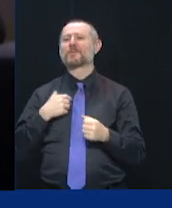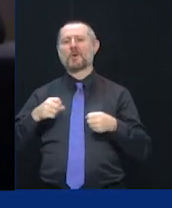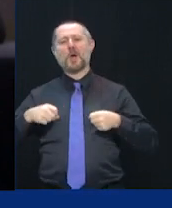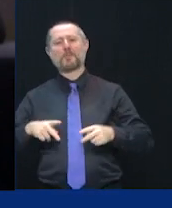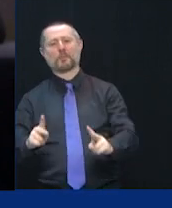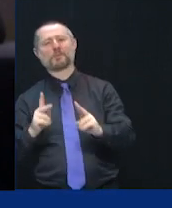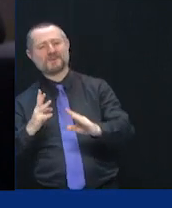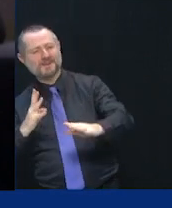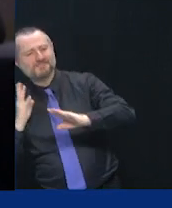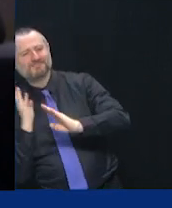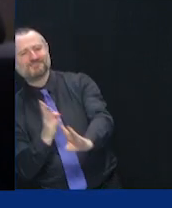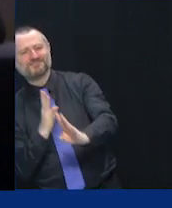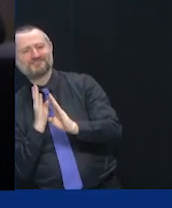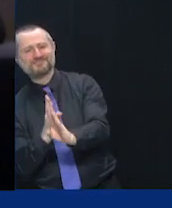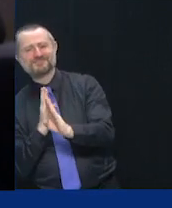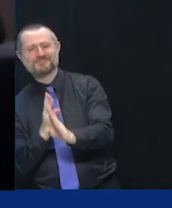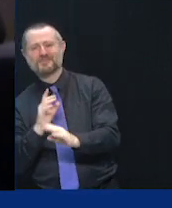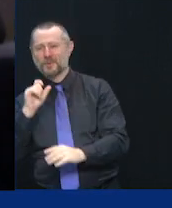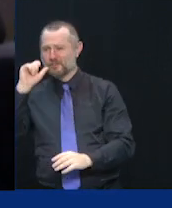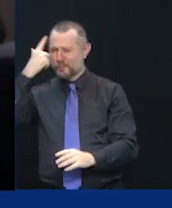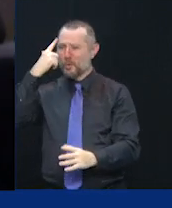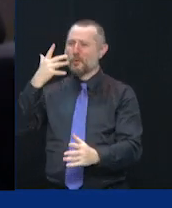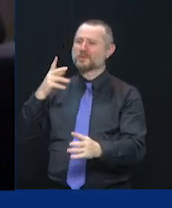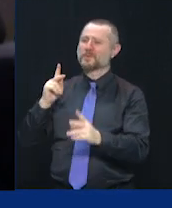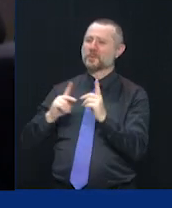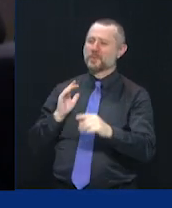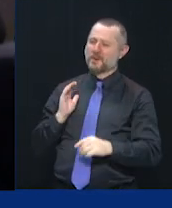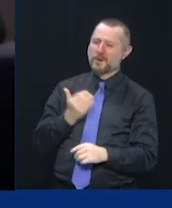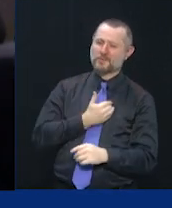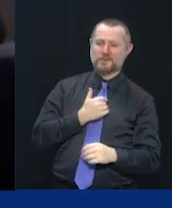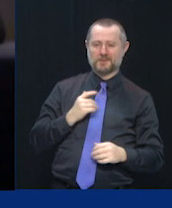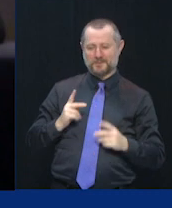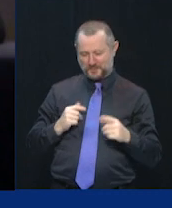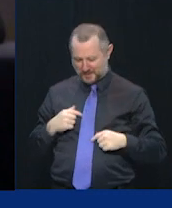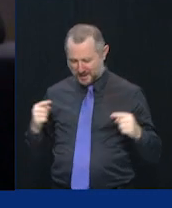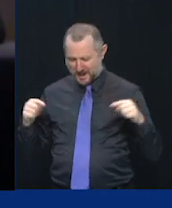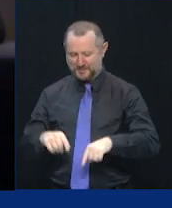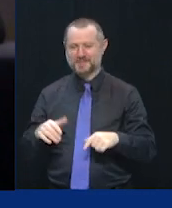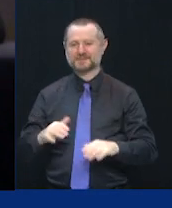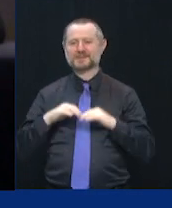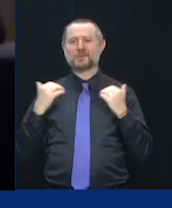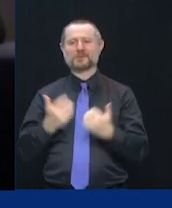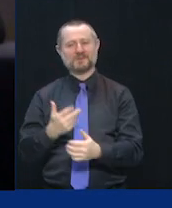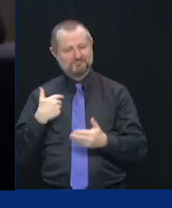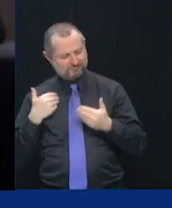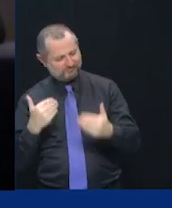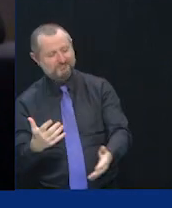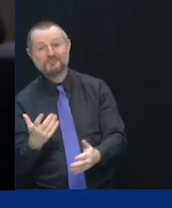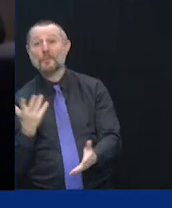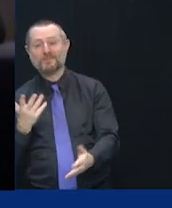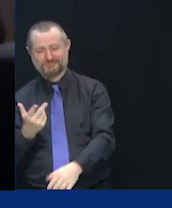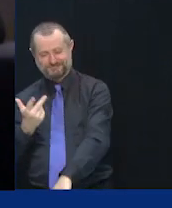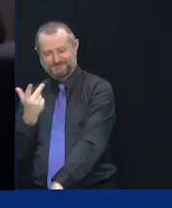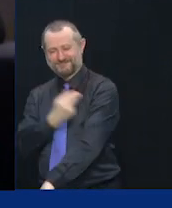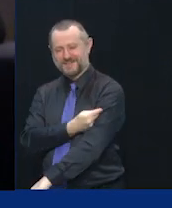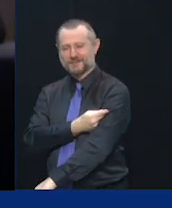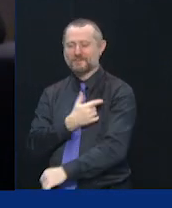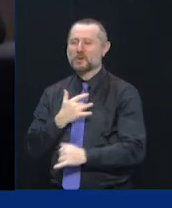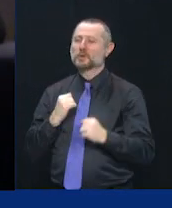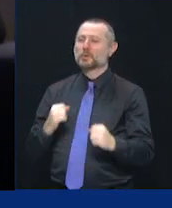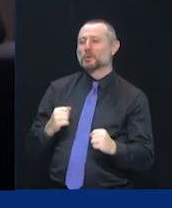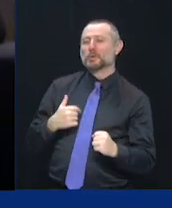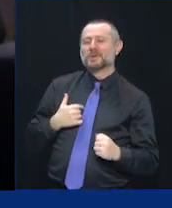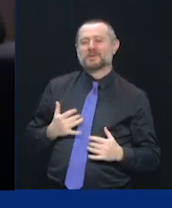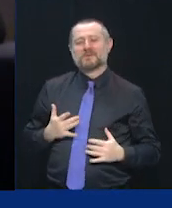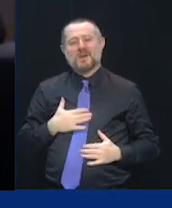to the people of the Bronx, our people, come here to being vaccinated, and I'm happy. That's why I'm here